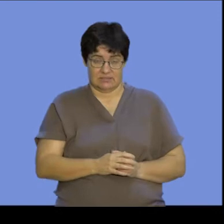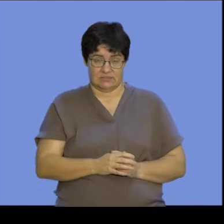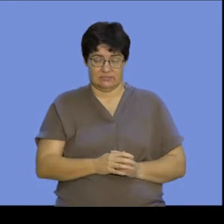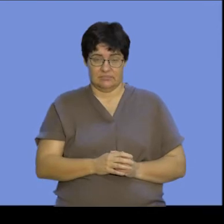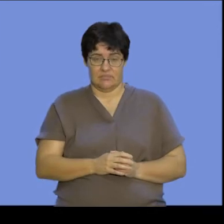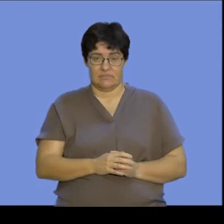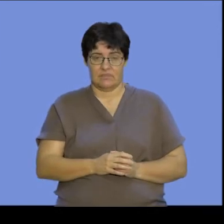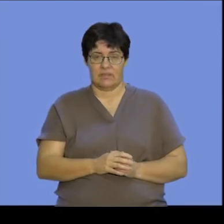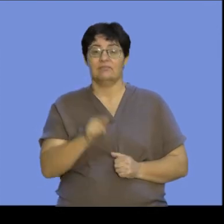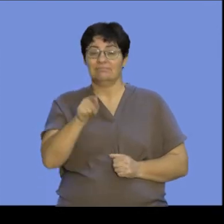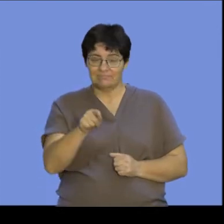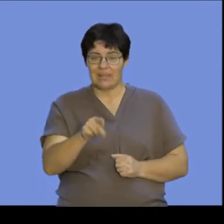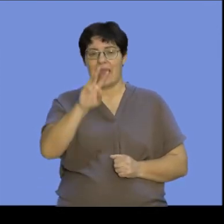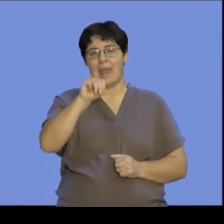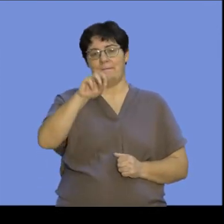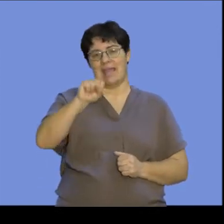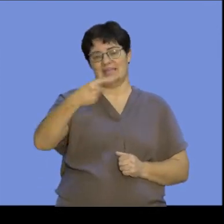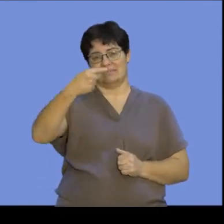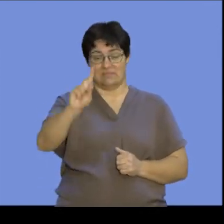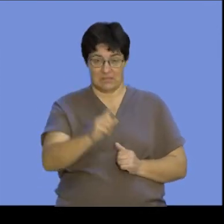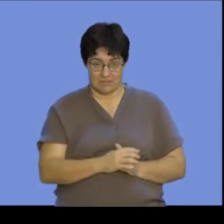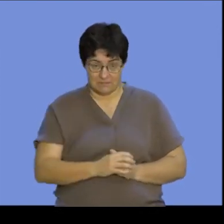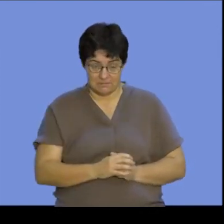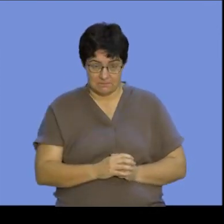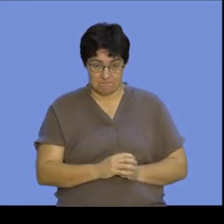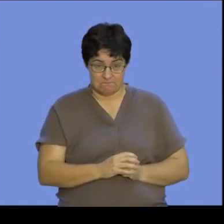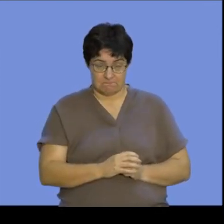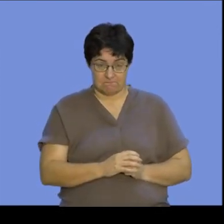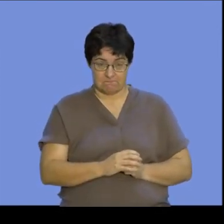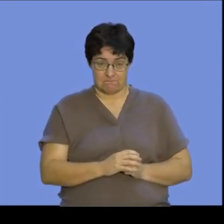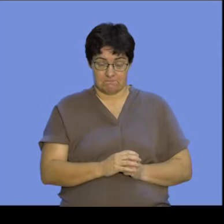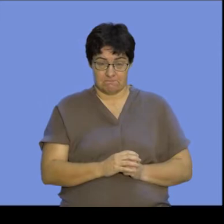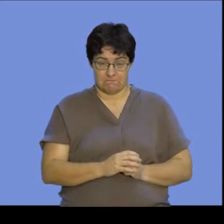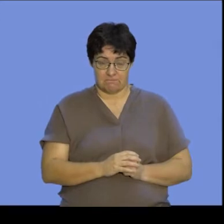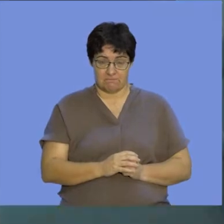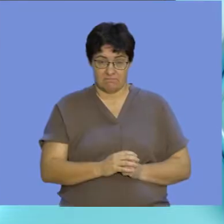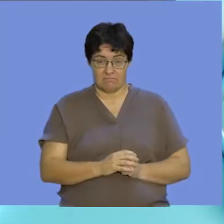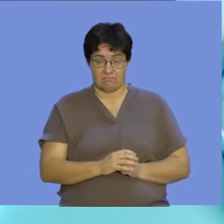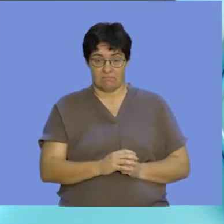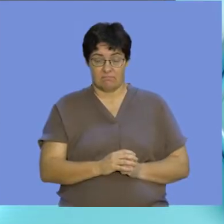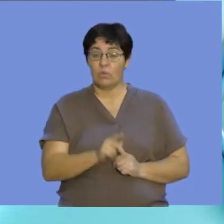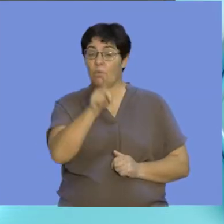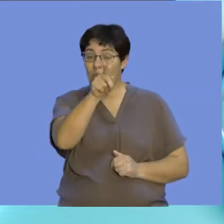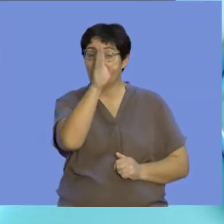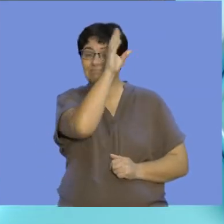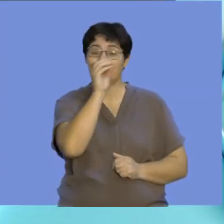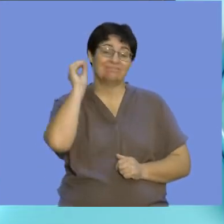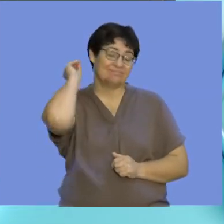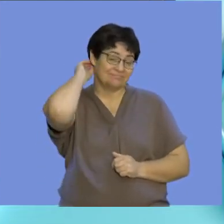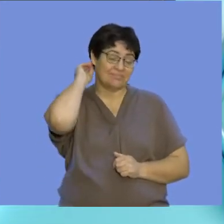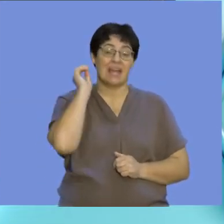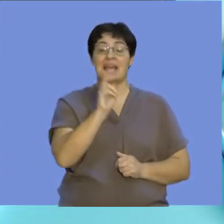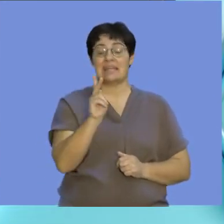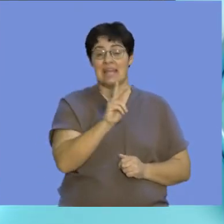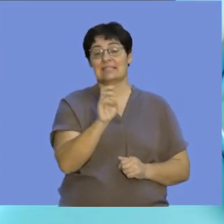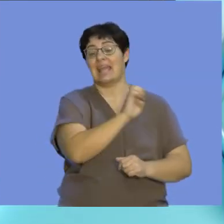and that's in meters per second. What we need to remember is kinetic energy is